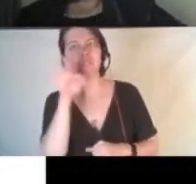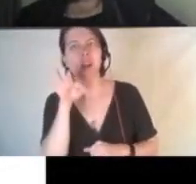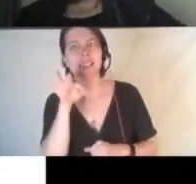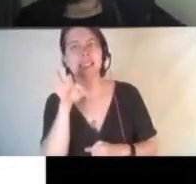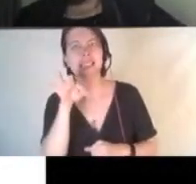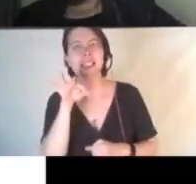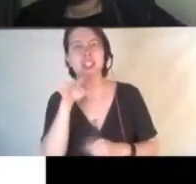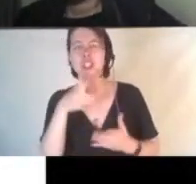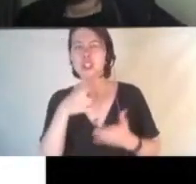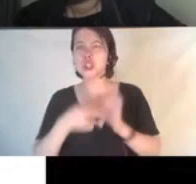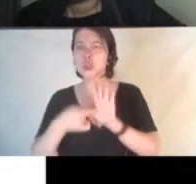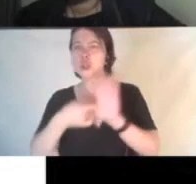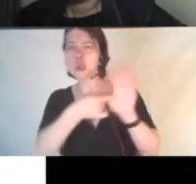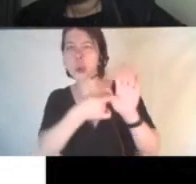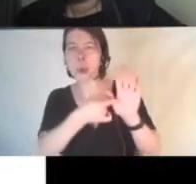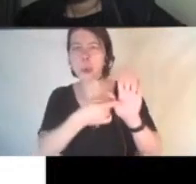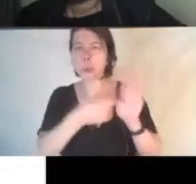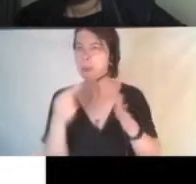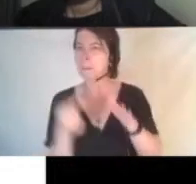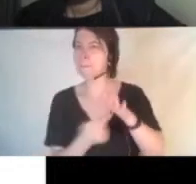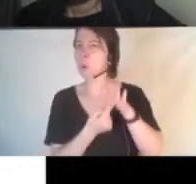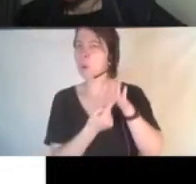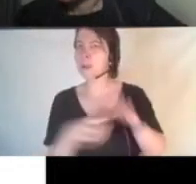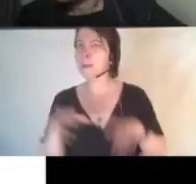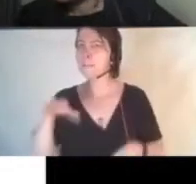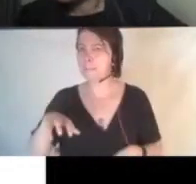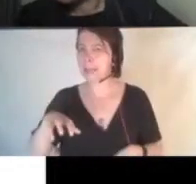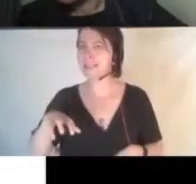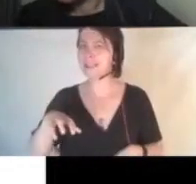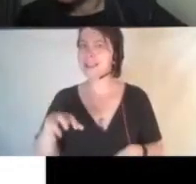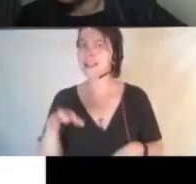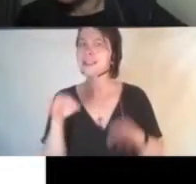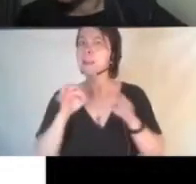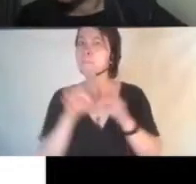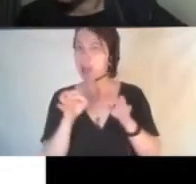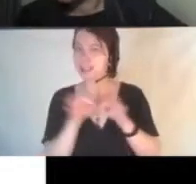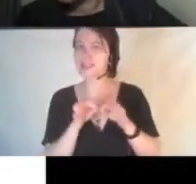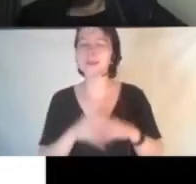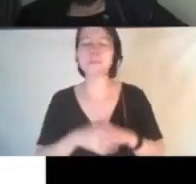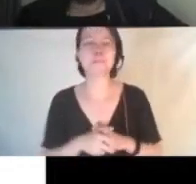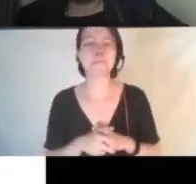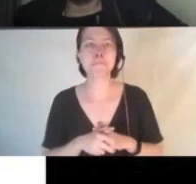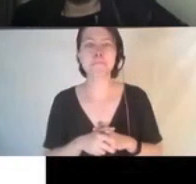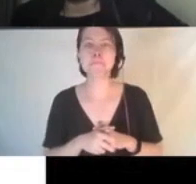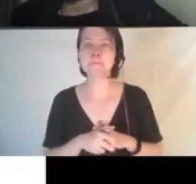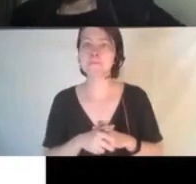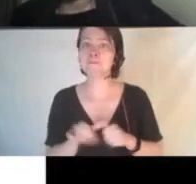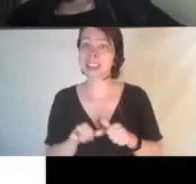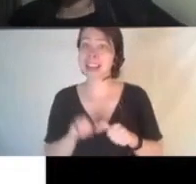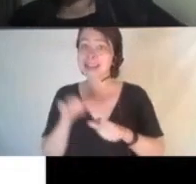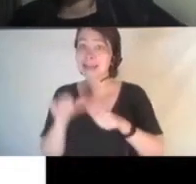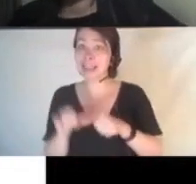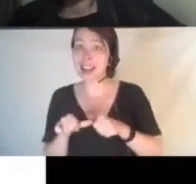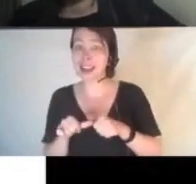Brighton, weren't you? Yeah, key bits in Brighton, yeah. Yeah. And then from there, Project Ability